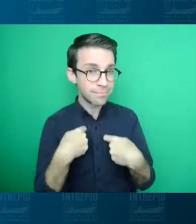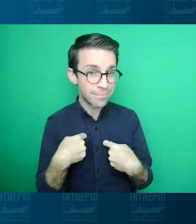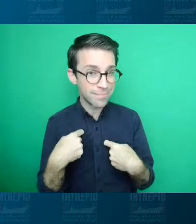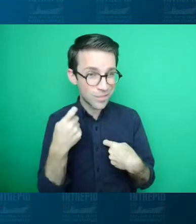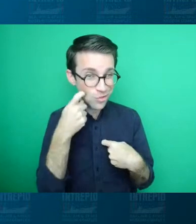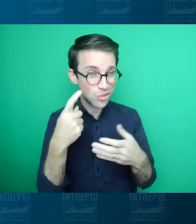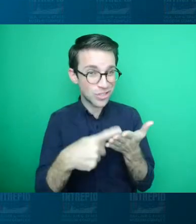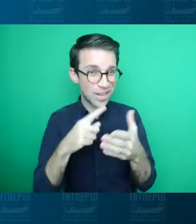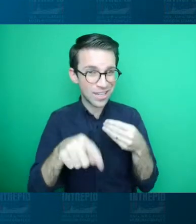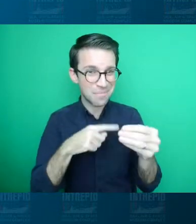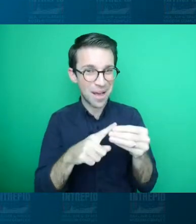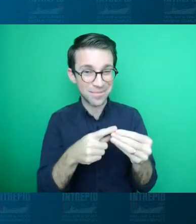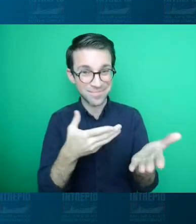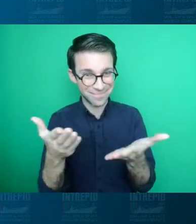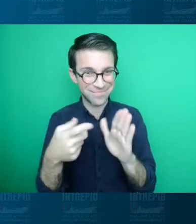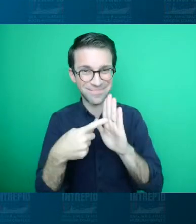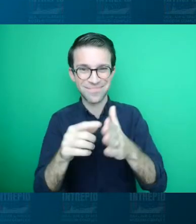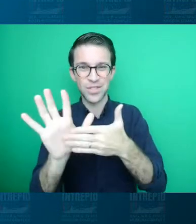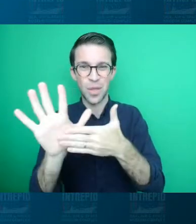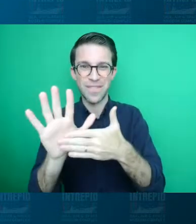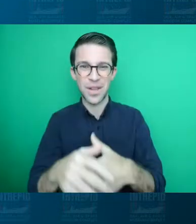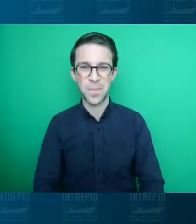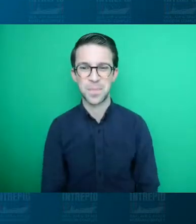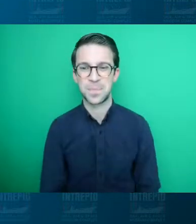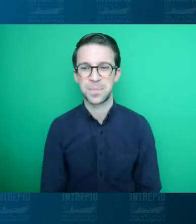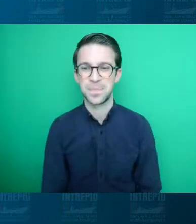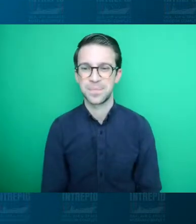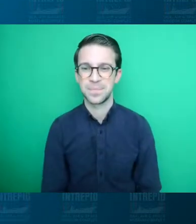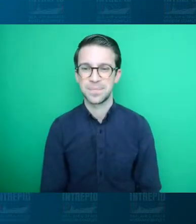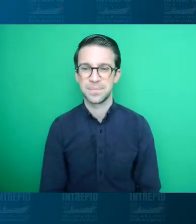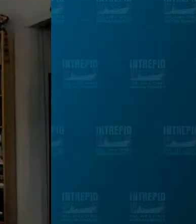So let's roll the video.